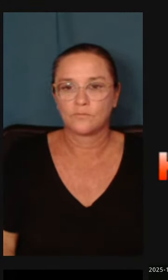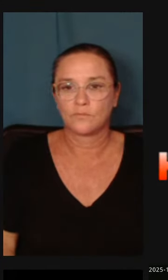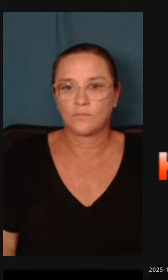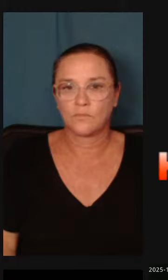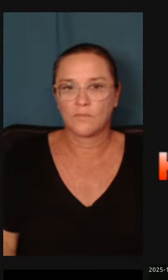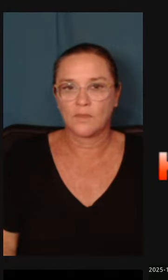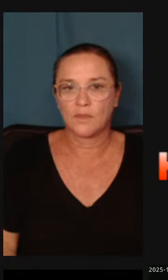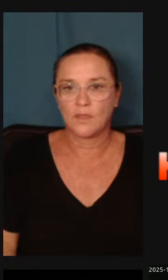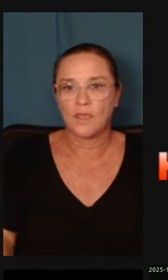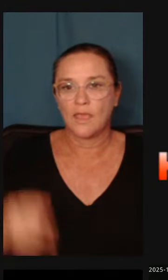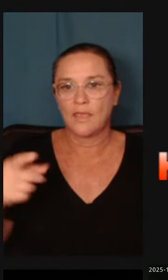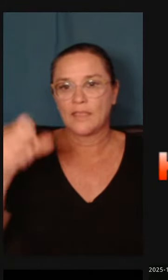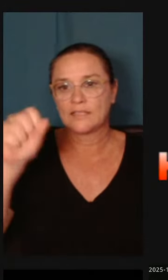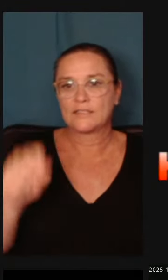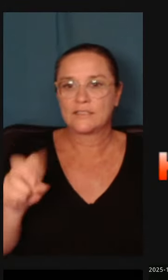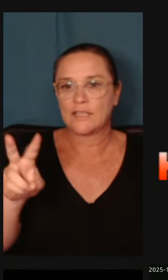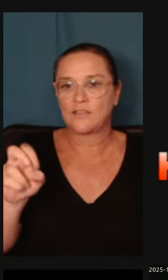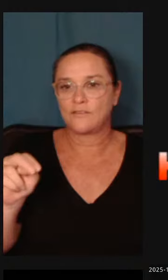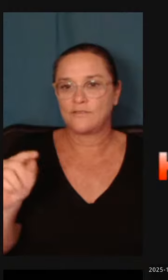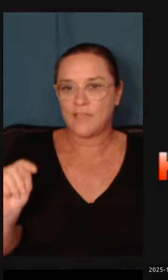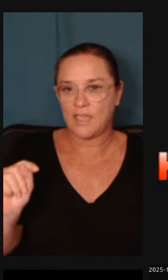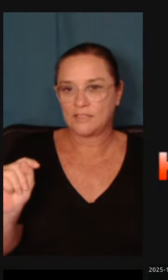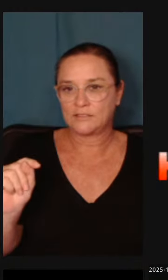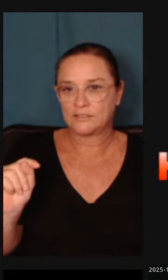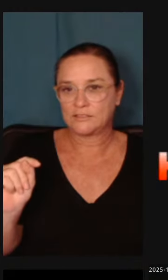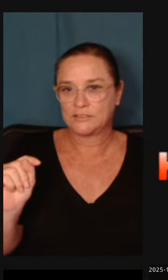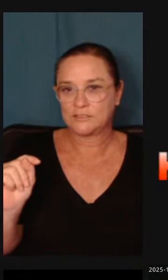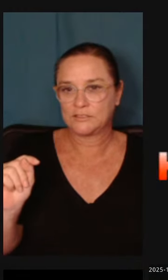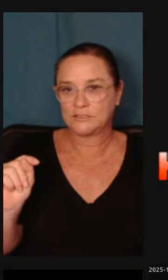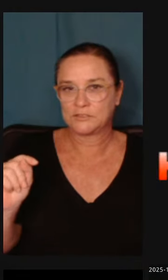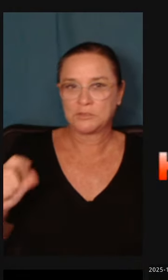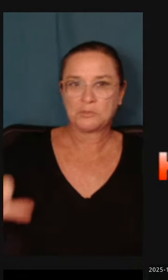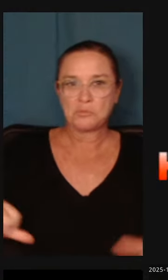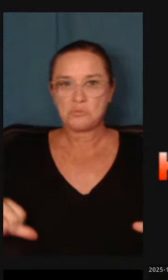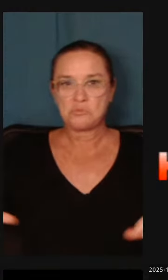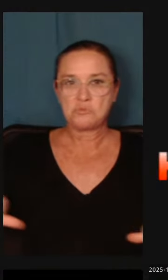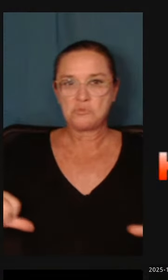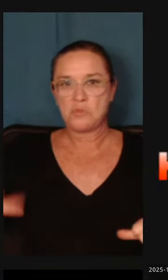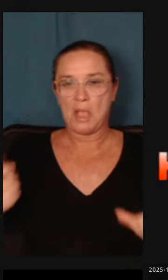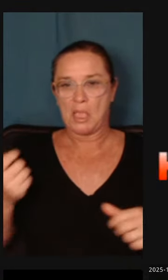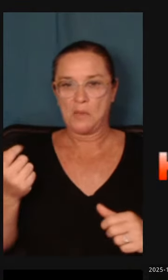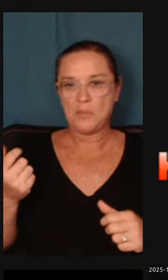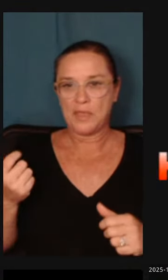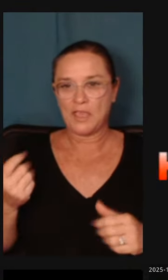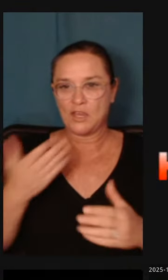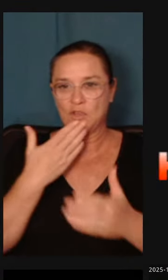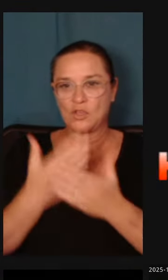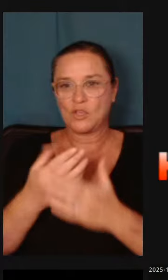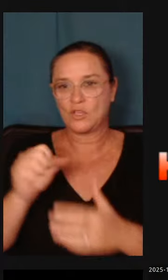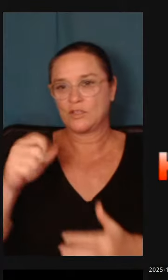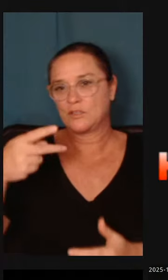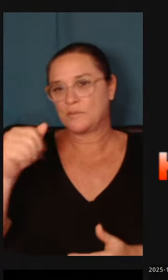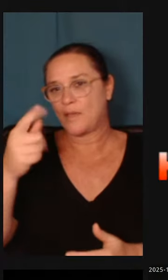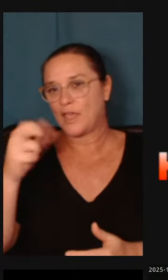Here's the south vent showing off, or showing off a little bit. Some good spatter activity last night